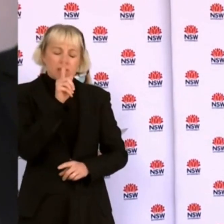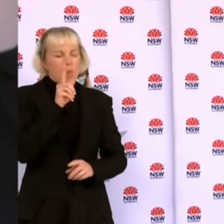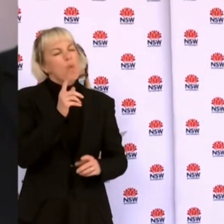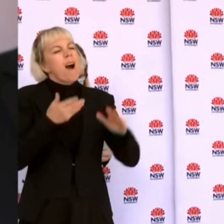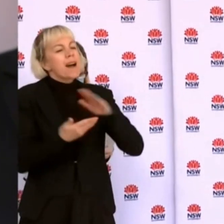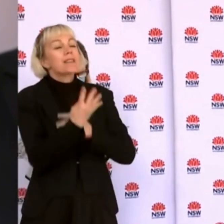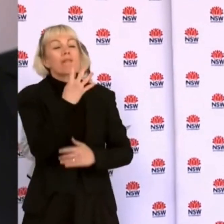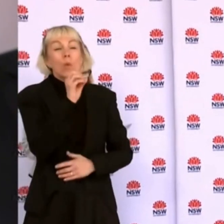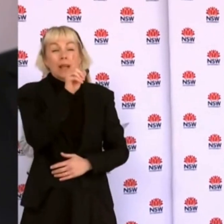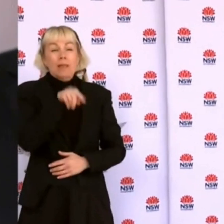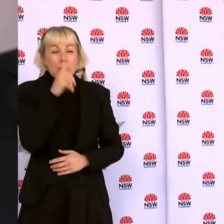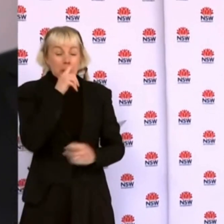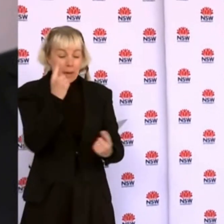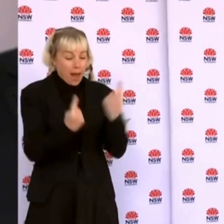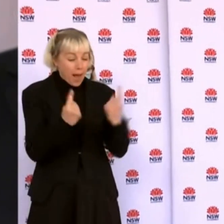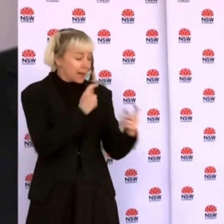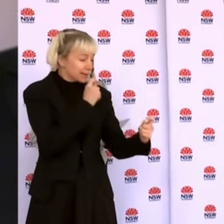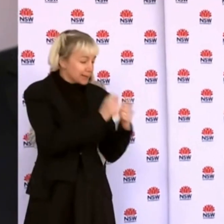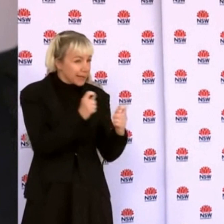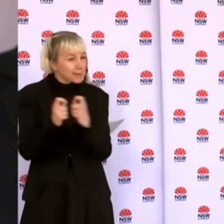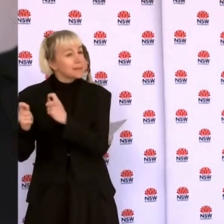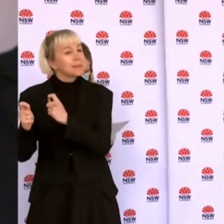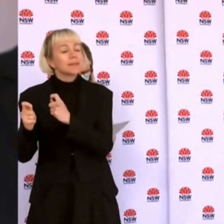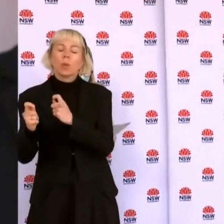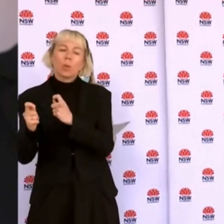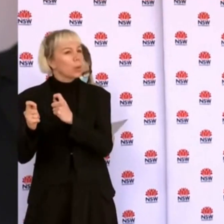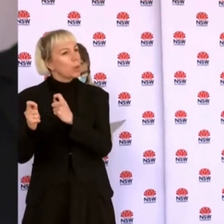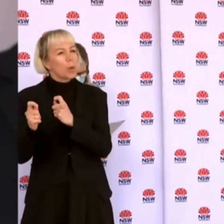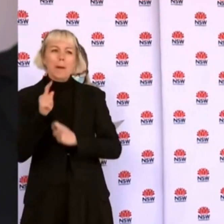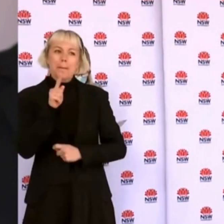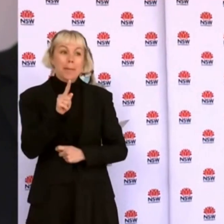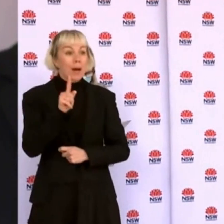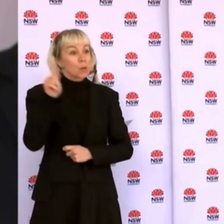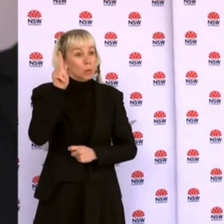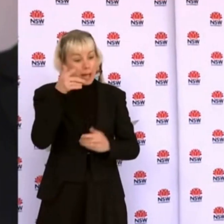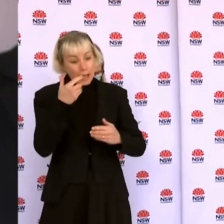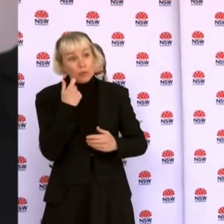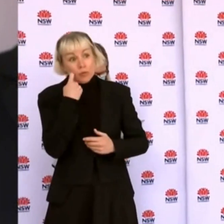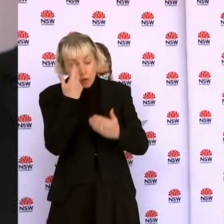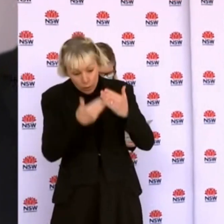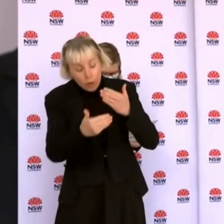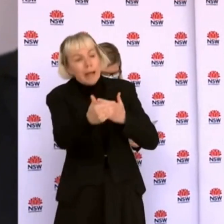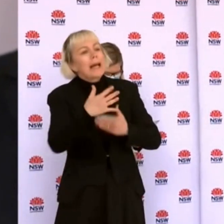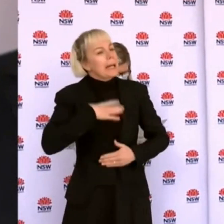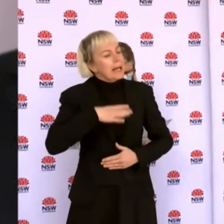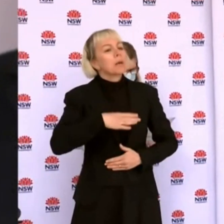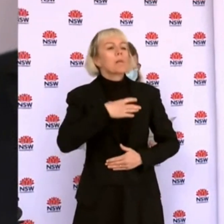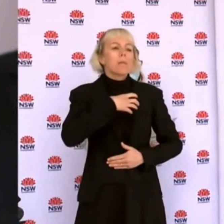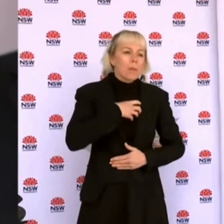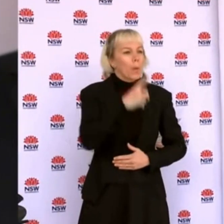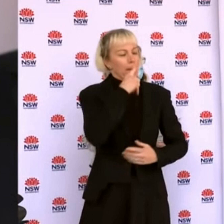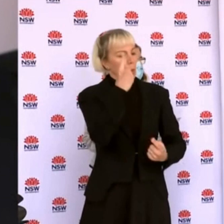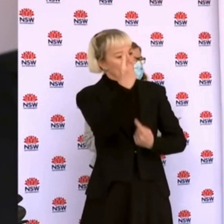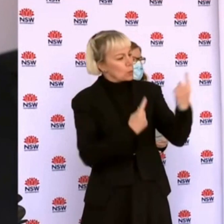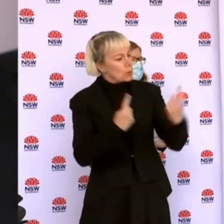under 40,000. But as Dr. Chant has said, we really need those high rates of testing to be able to have a level